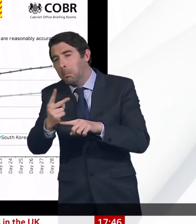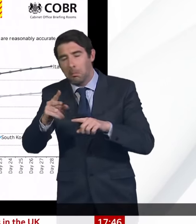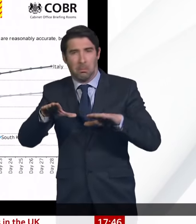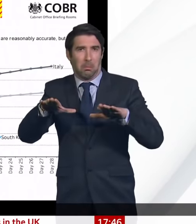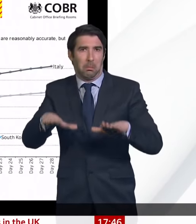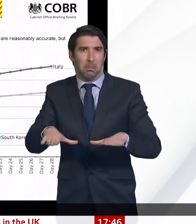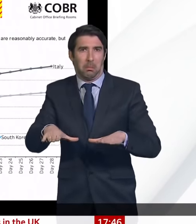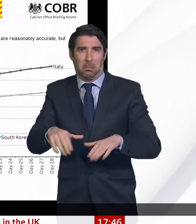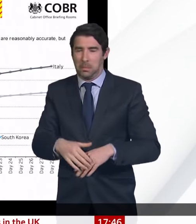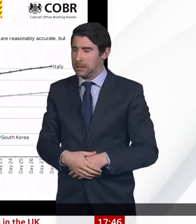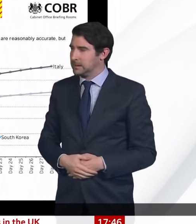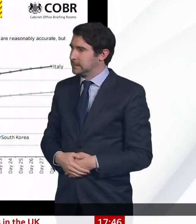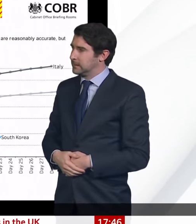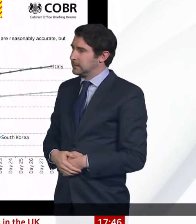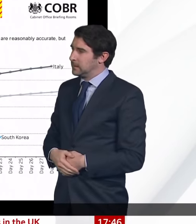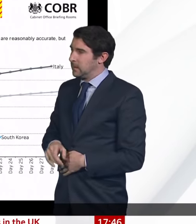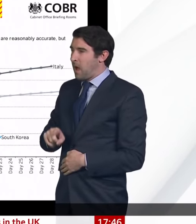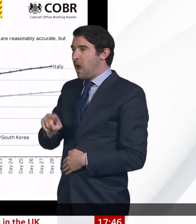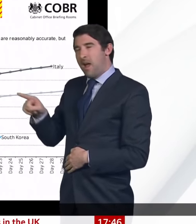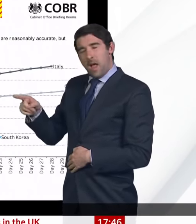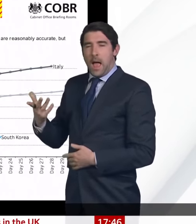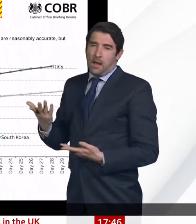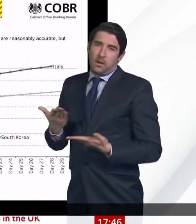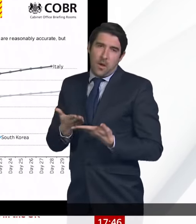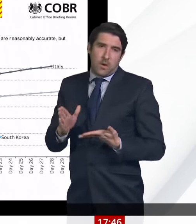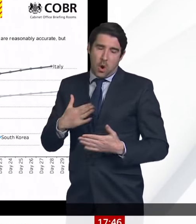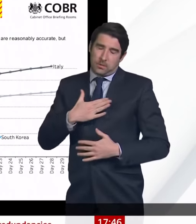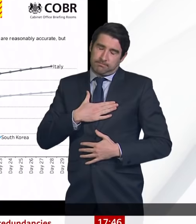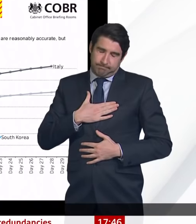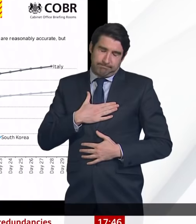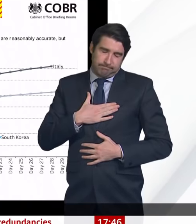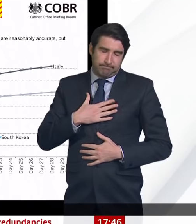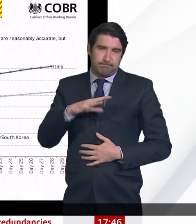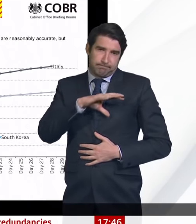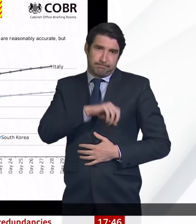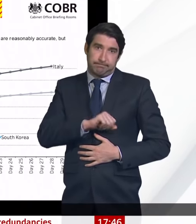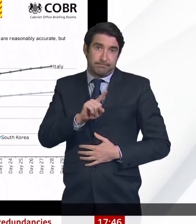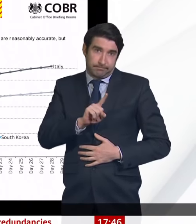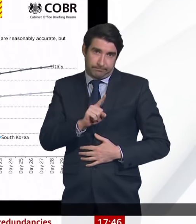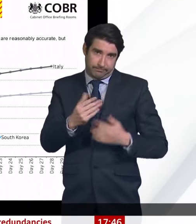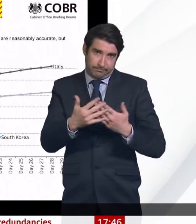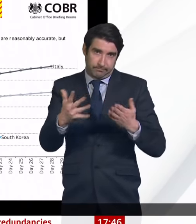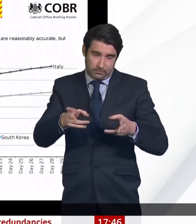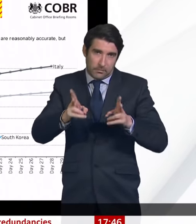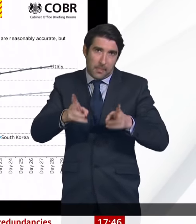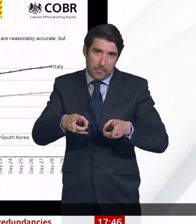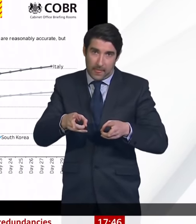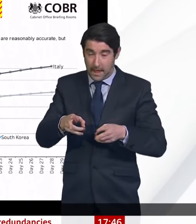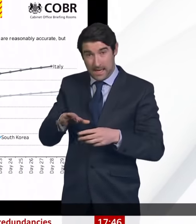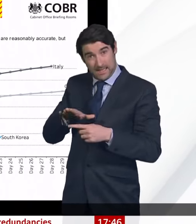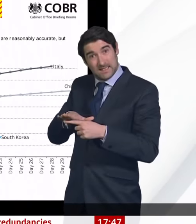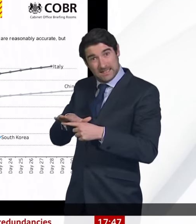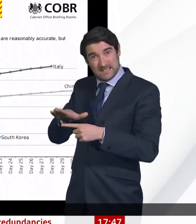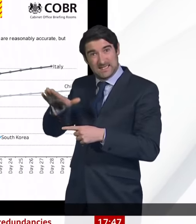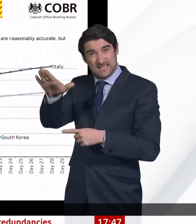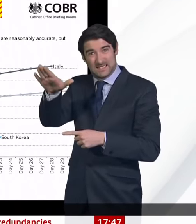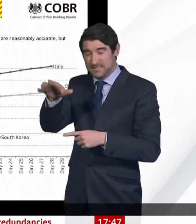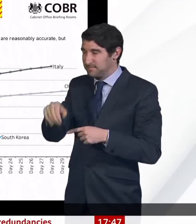and with great sadness, into deaths. And we are still seeing the number of deaths increase. And as I've said, unfortunately, I think that